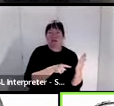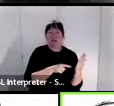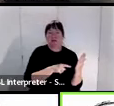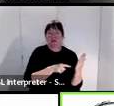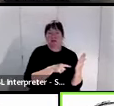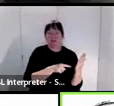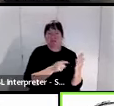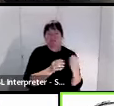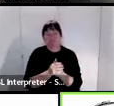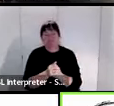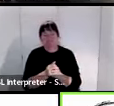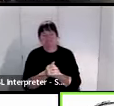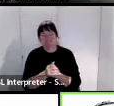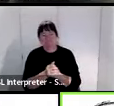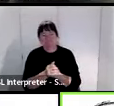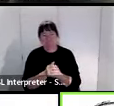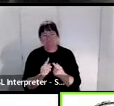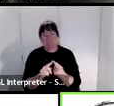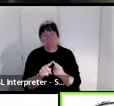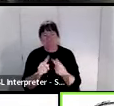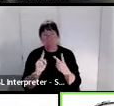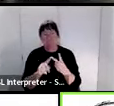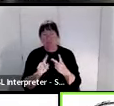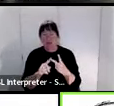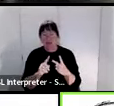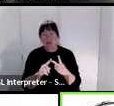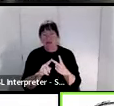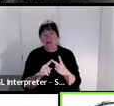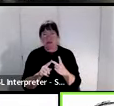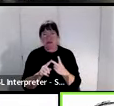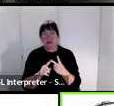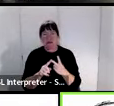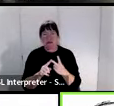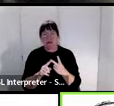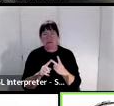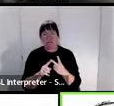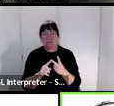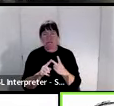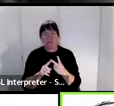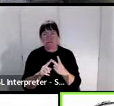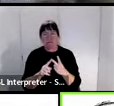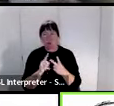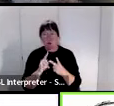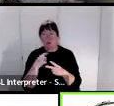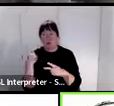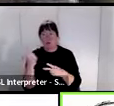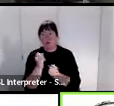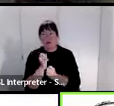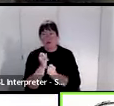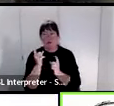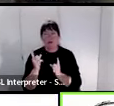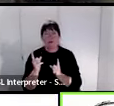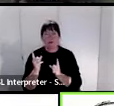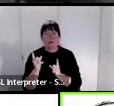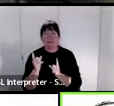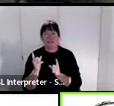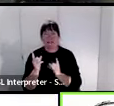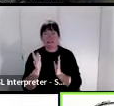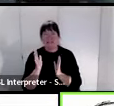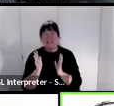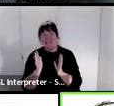gets done. And the other thing that we are aware of, a